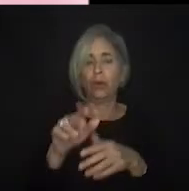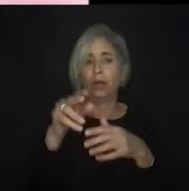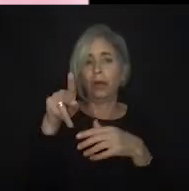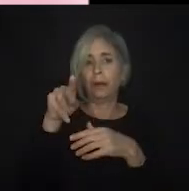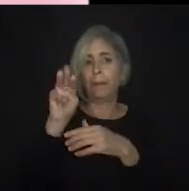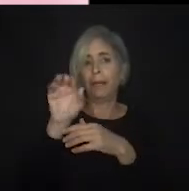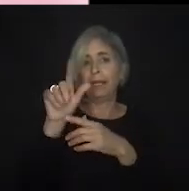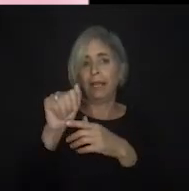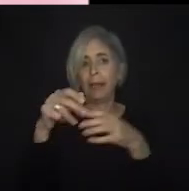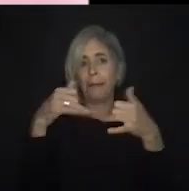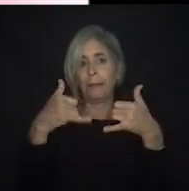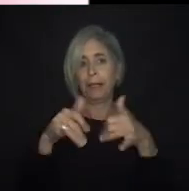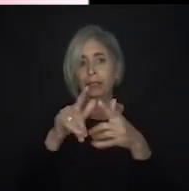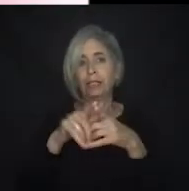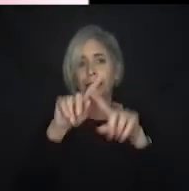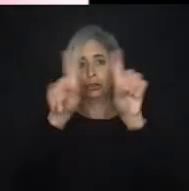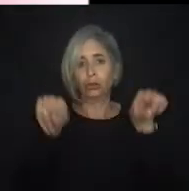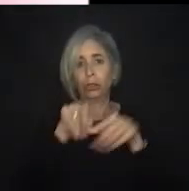reader compatible.